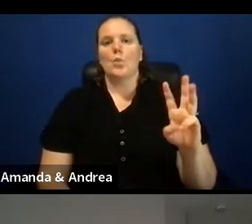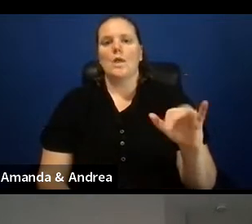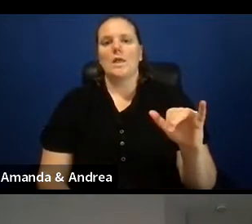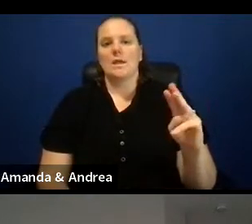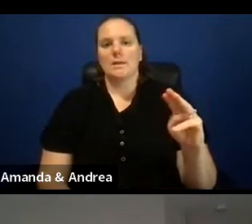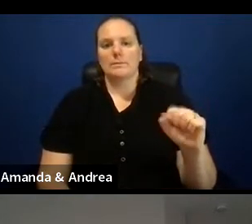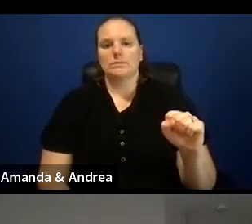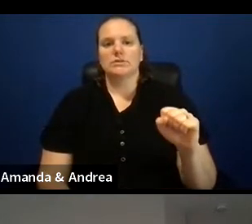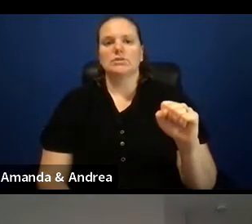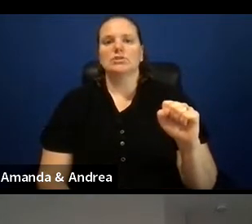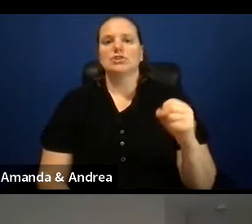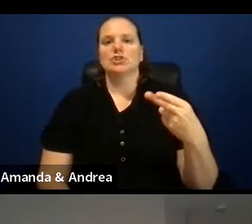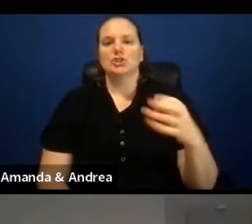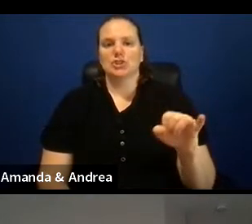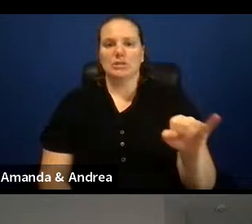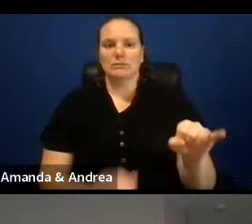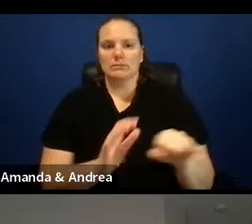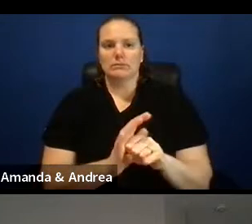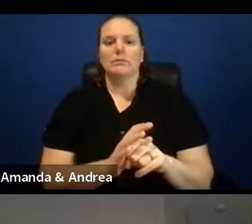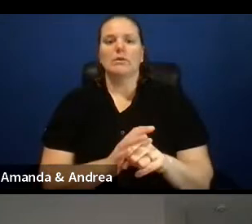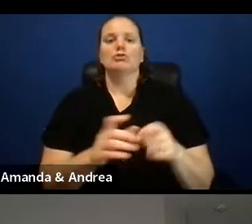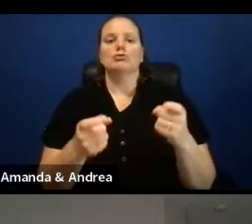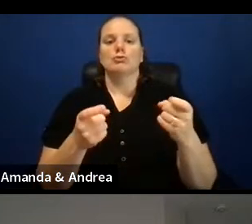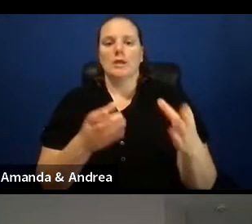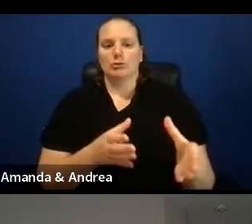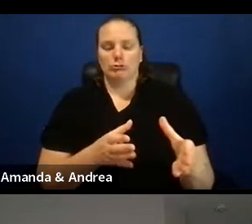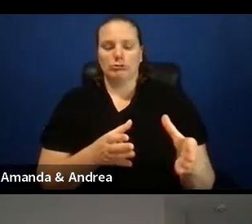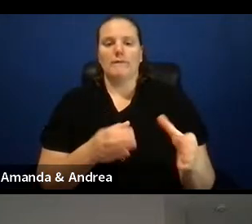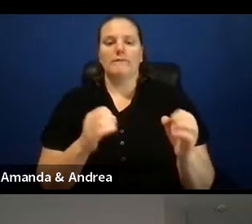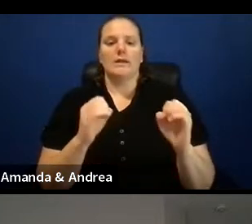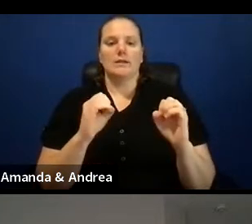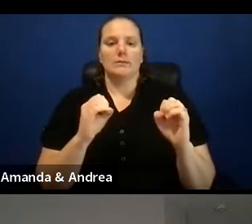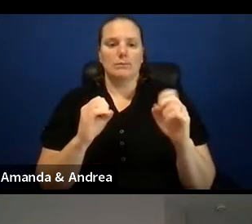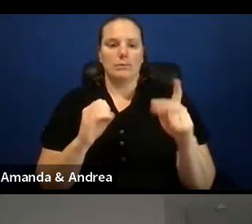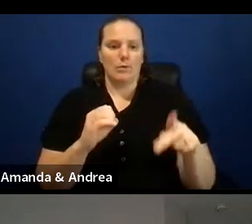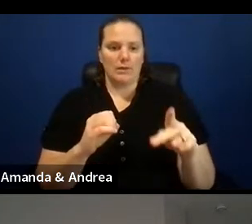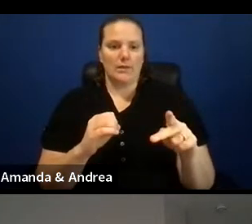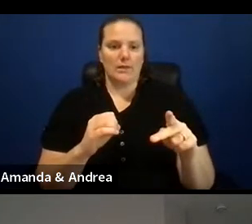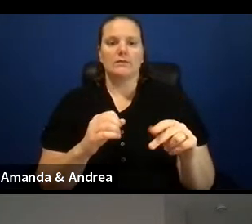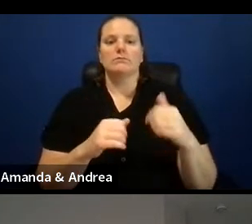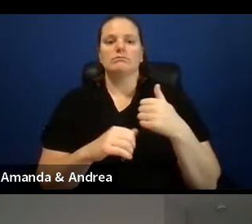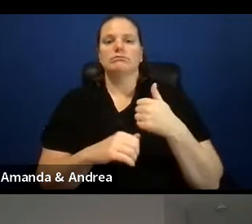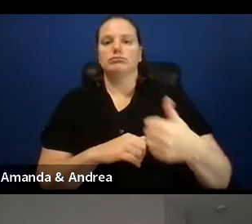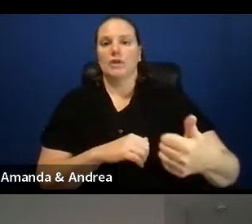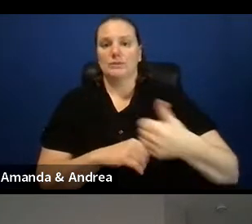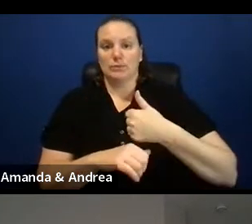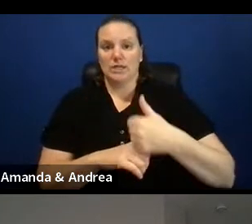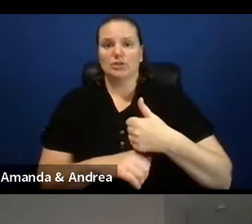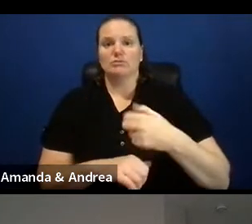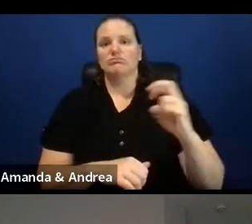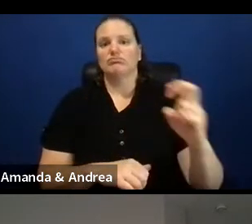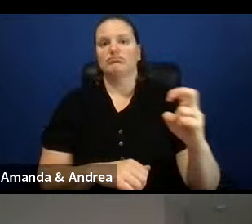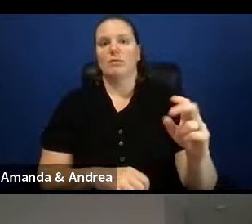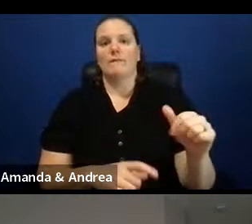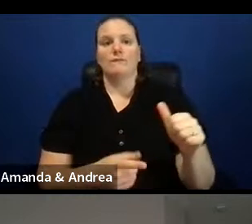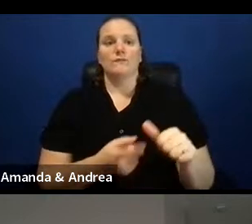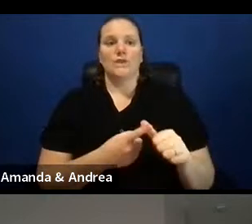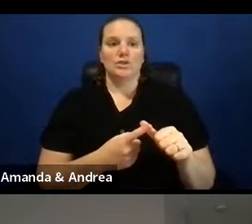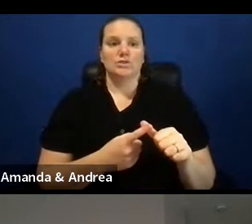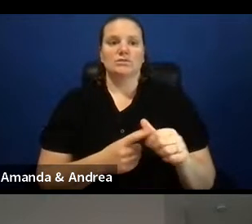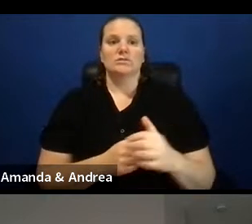her pronouns, Director of the Portland Bureau of Transportation. And the first, this one's